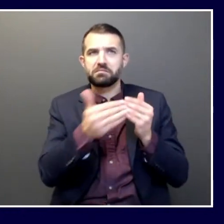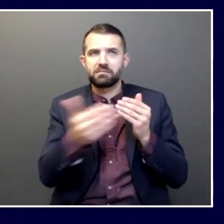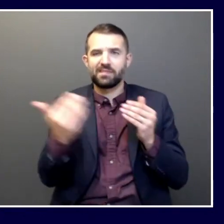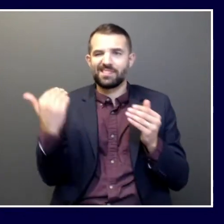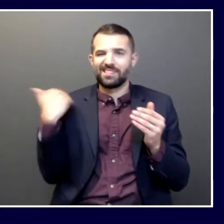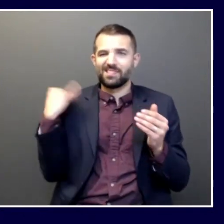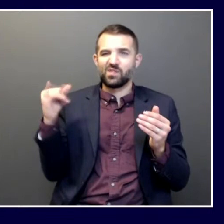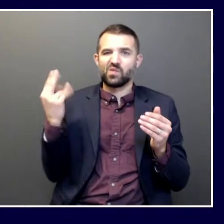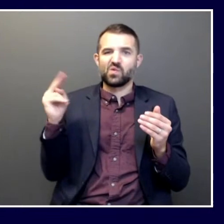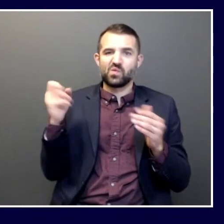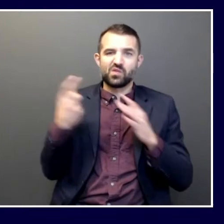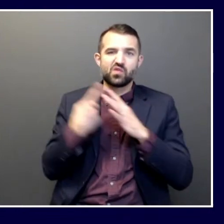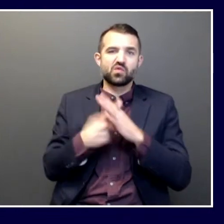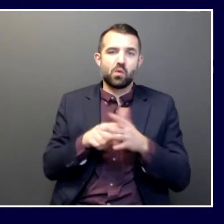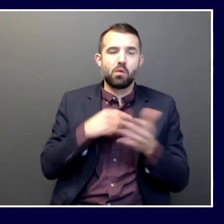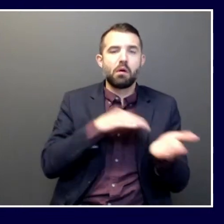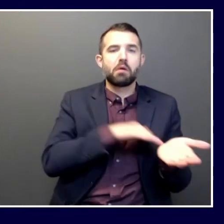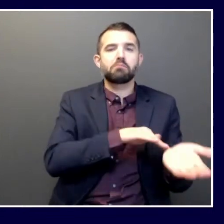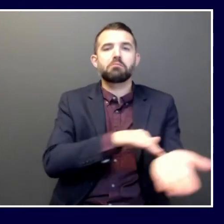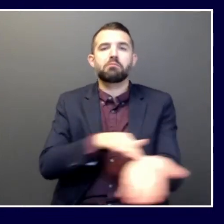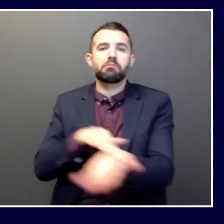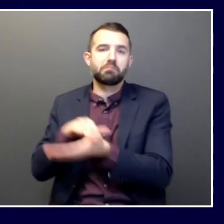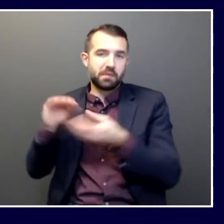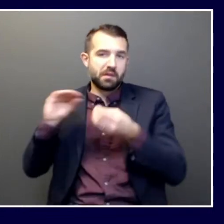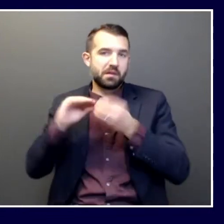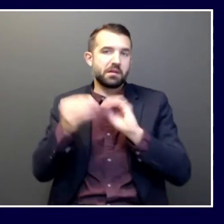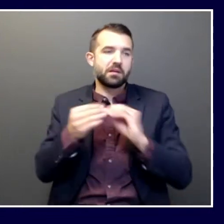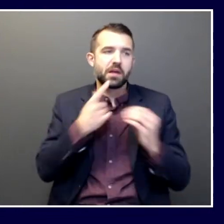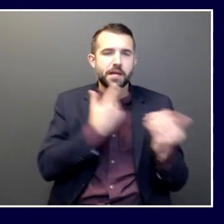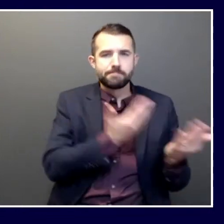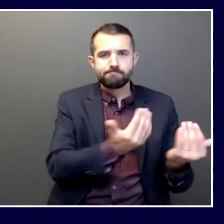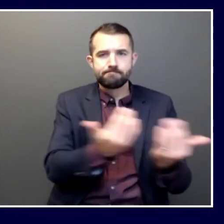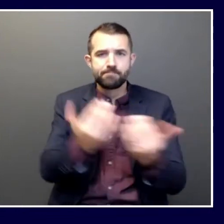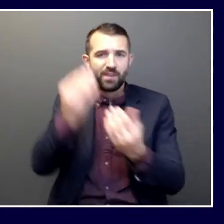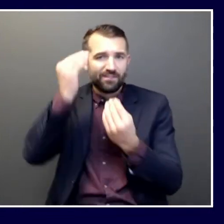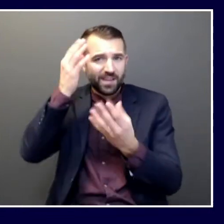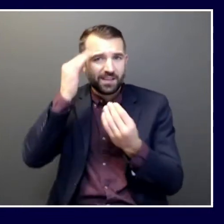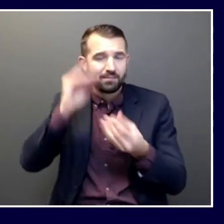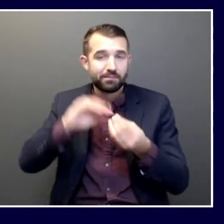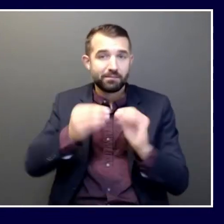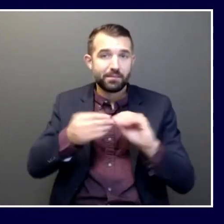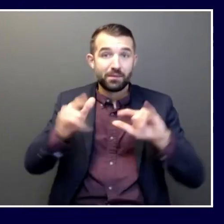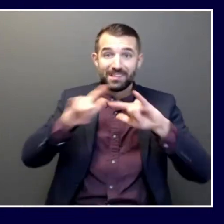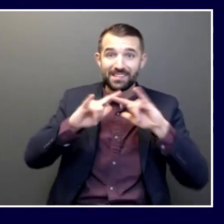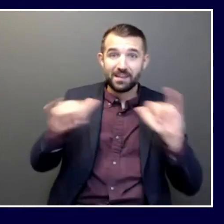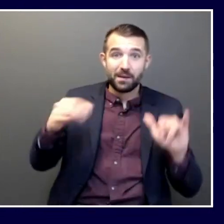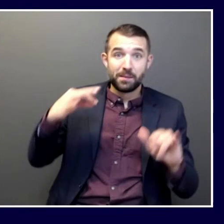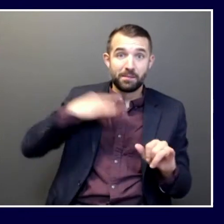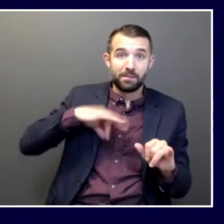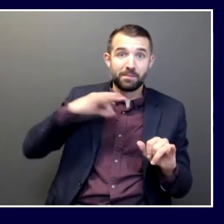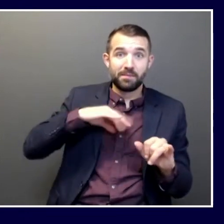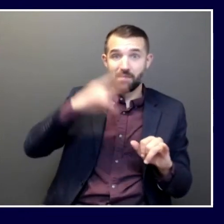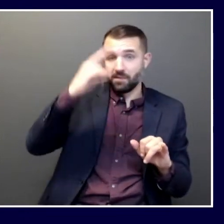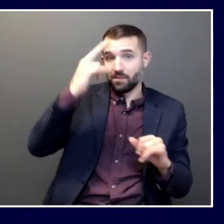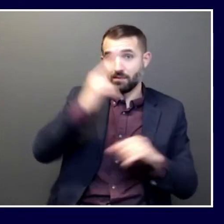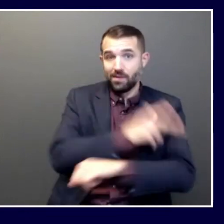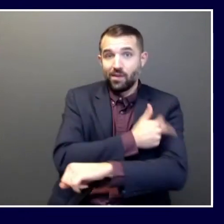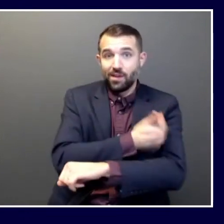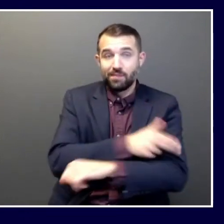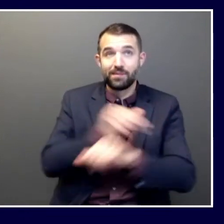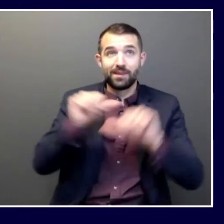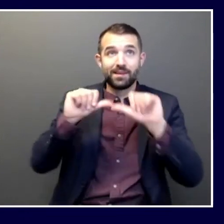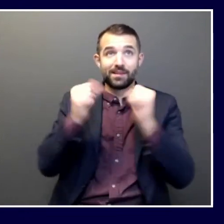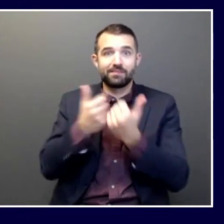information. About the same time, organizations like the Maine Hospital Association urged us to add COVID-19 to the